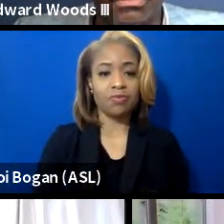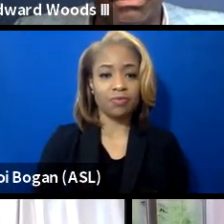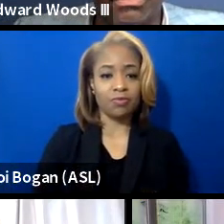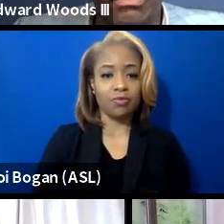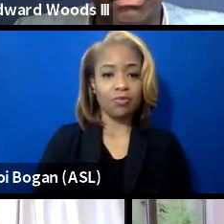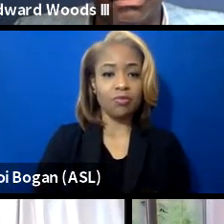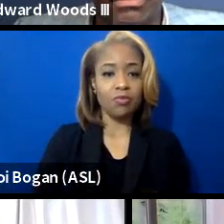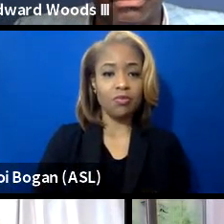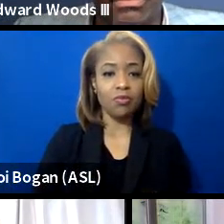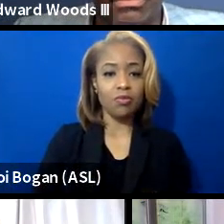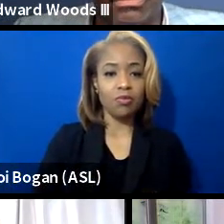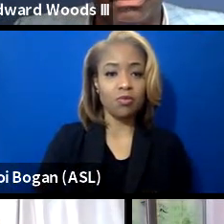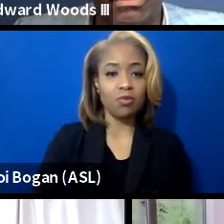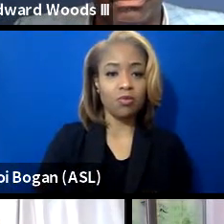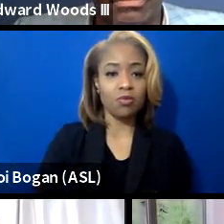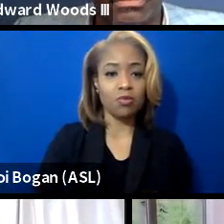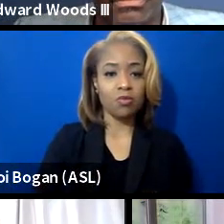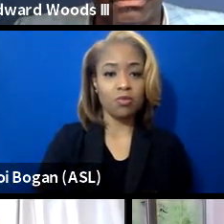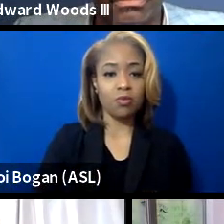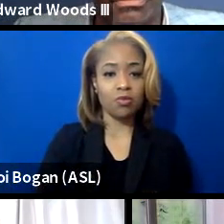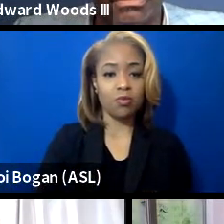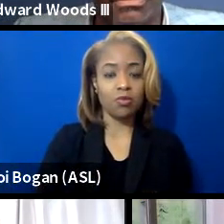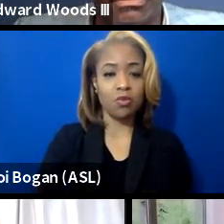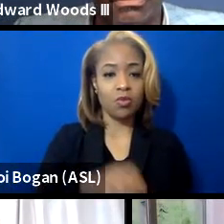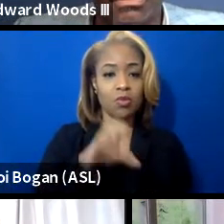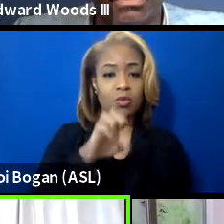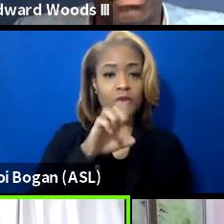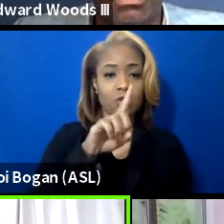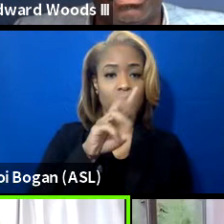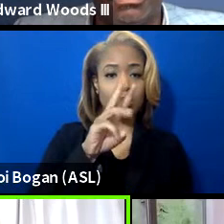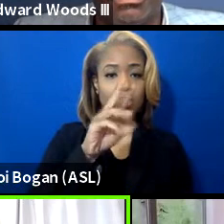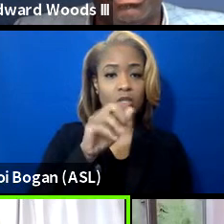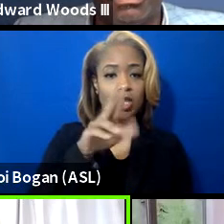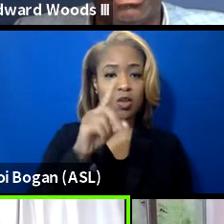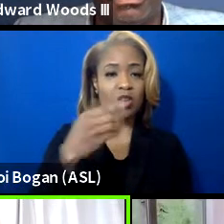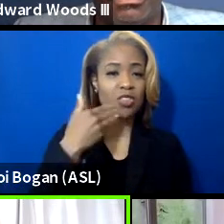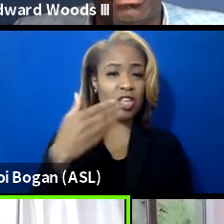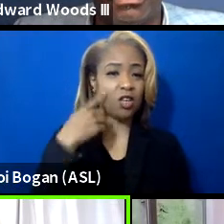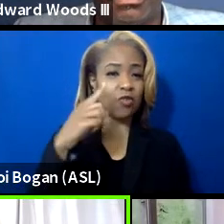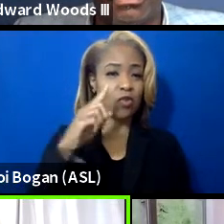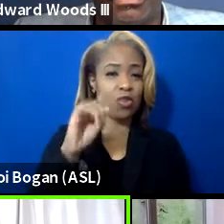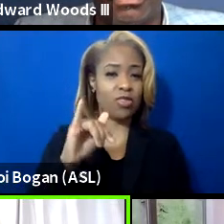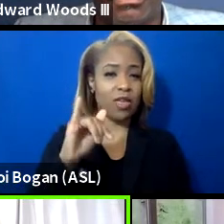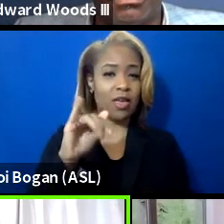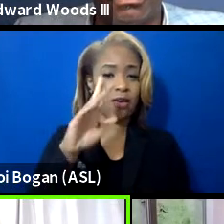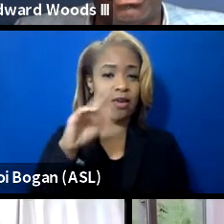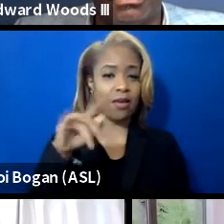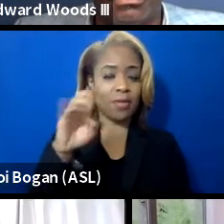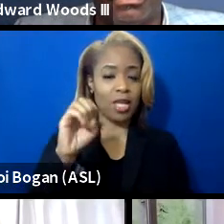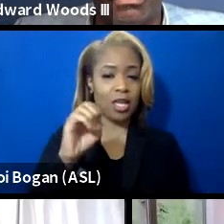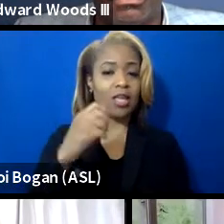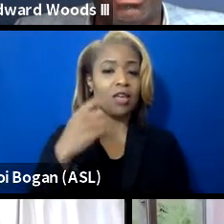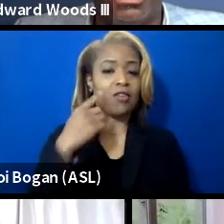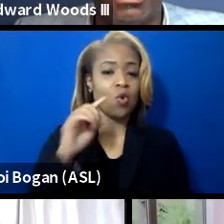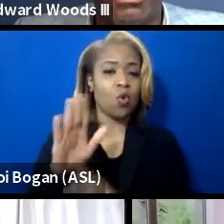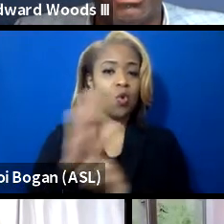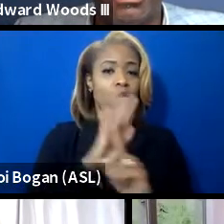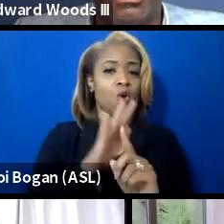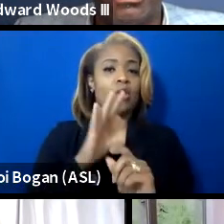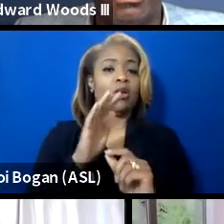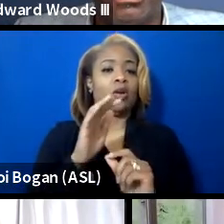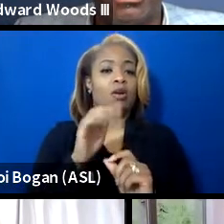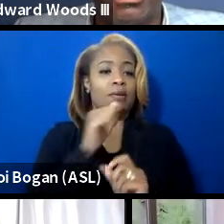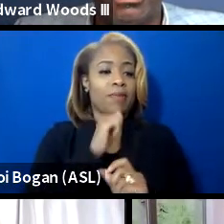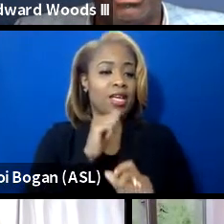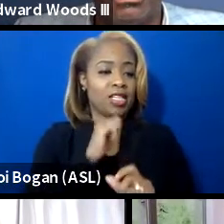Okay. All right. So Edward, I thank you for that extensive update and for your patience in answering and